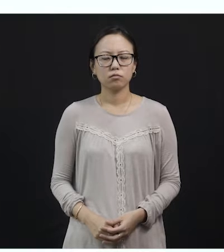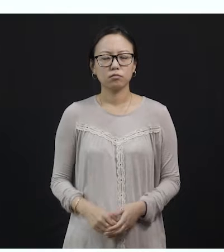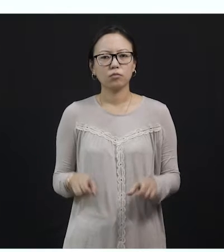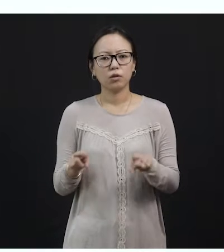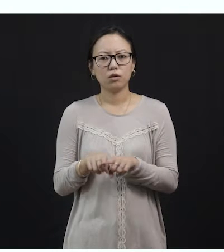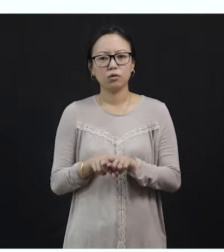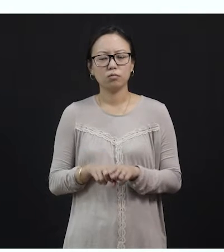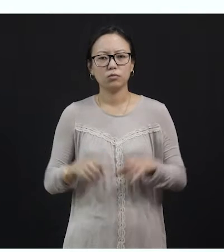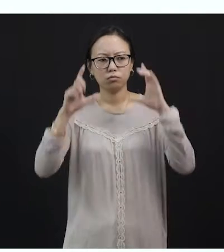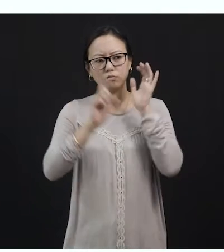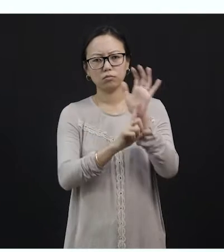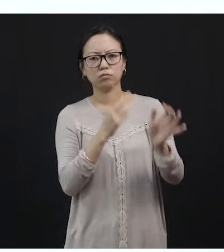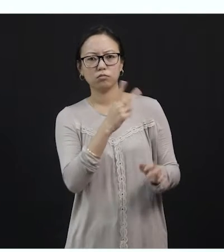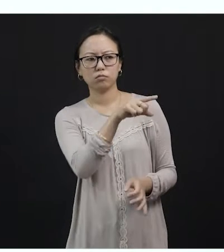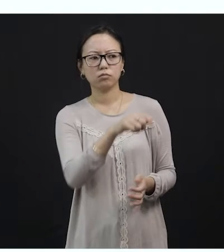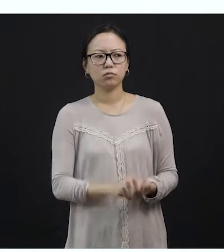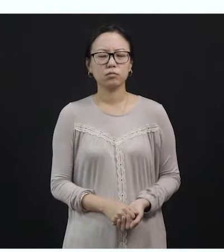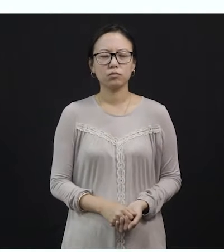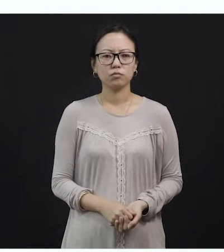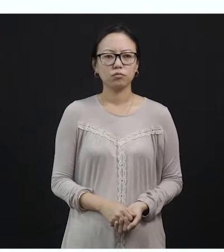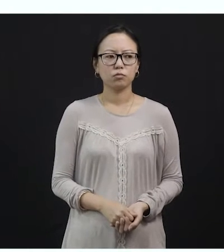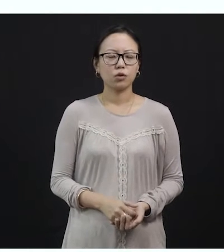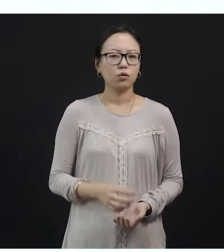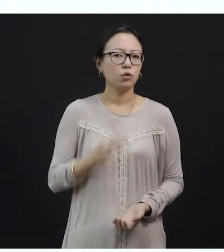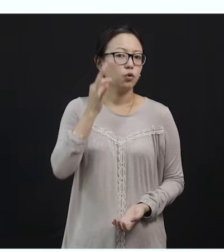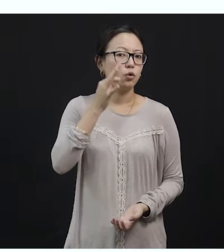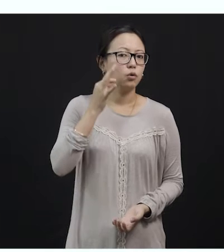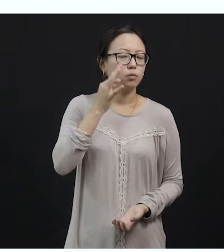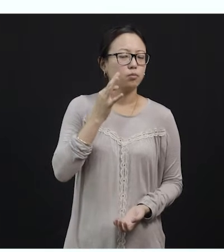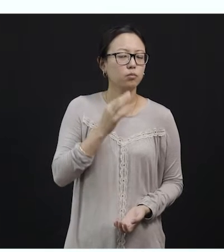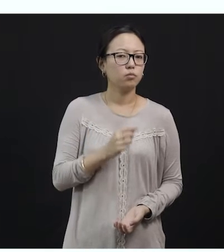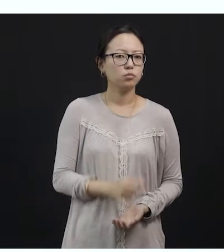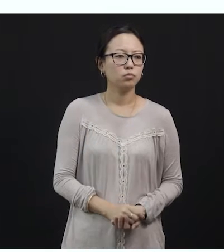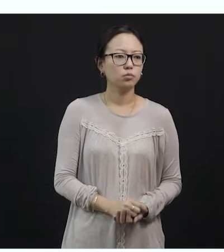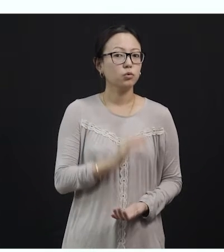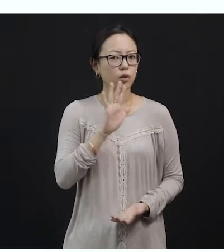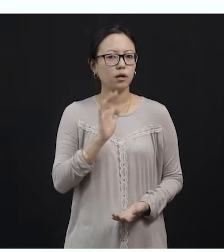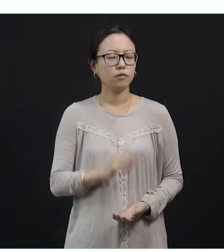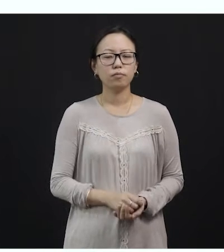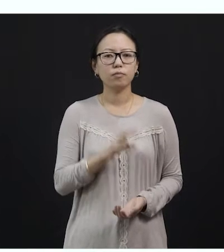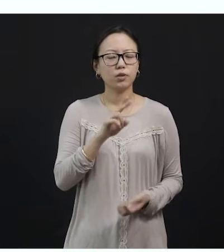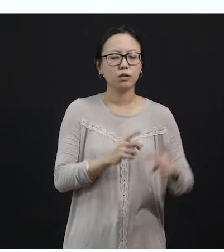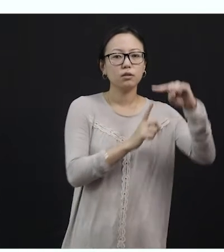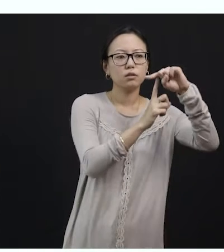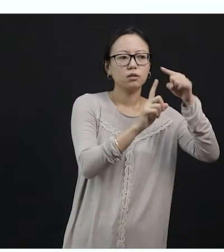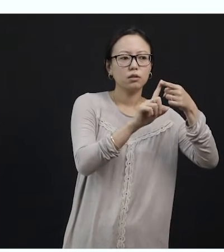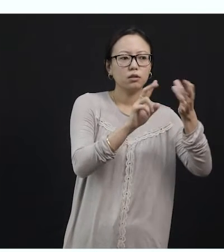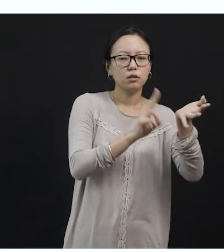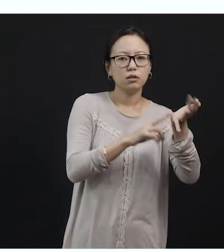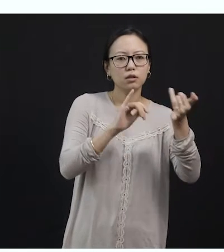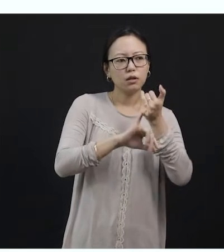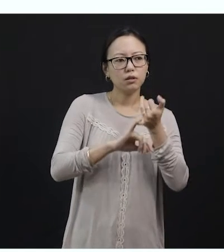we have one blue strip. This blue strip represents 1/10. Okay? And this red